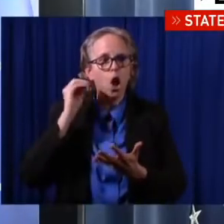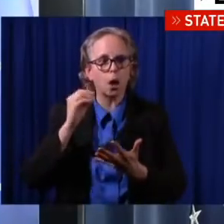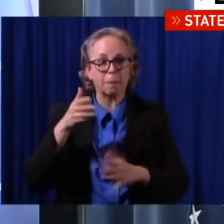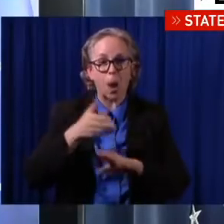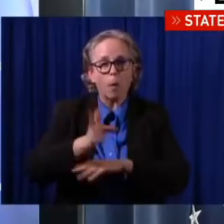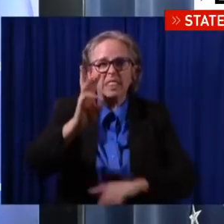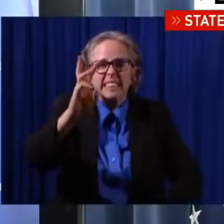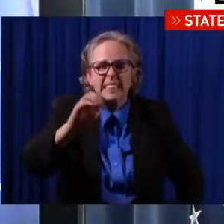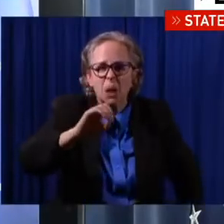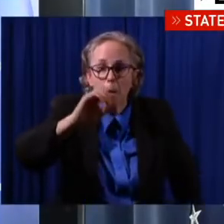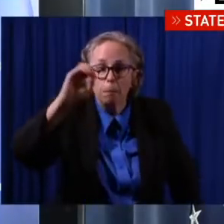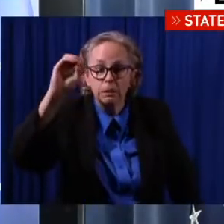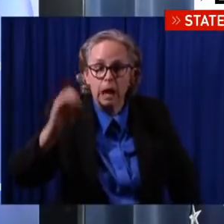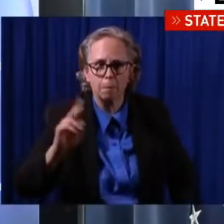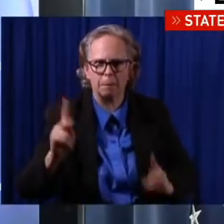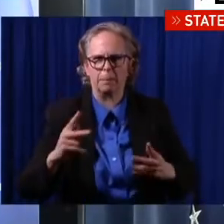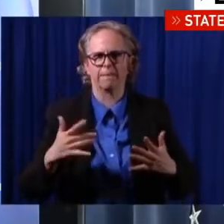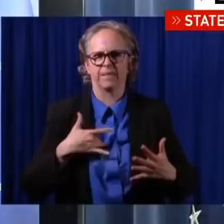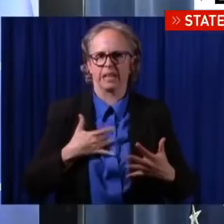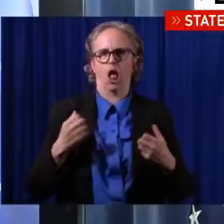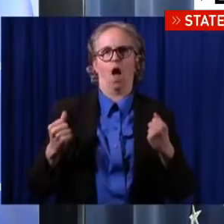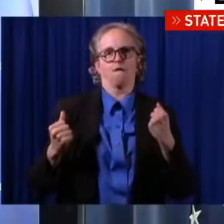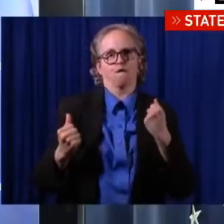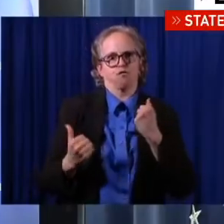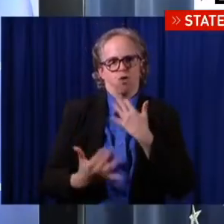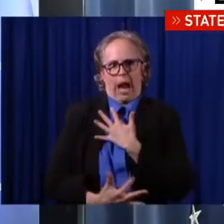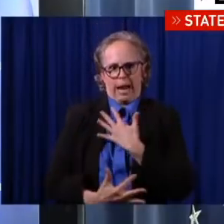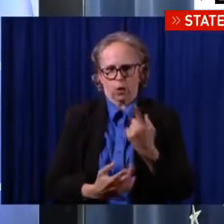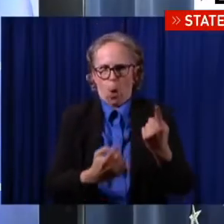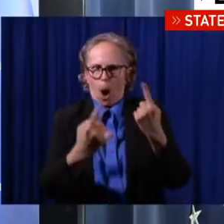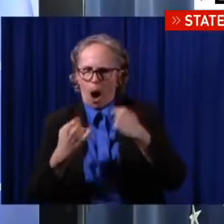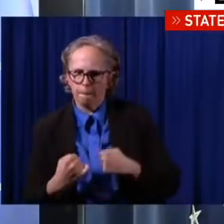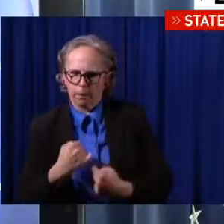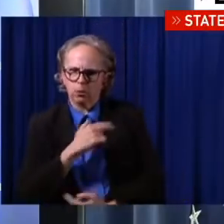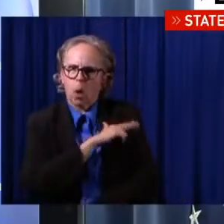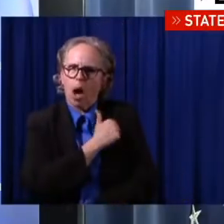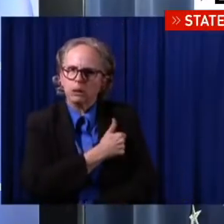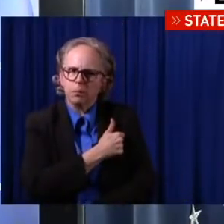of coming to the hospital because they are concerned that they might